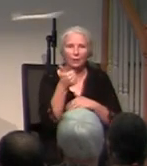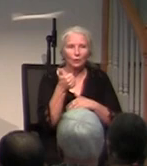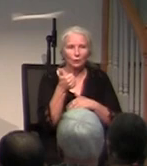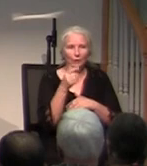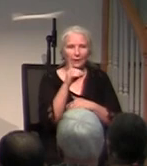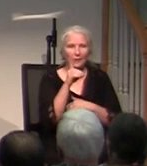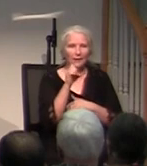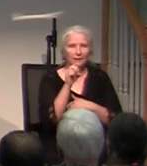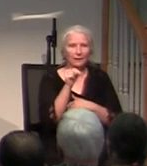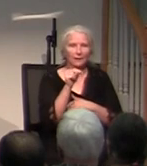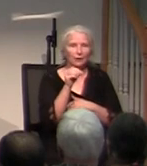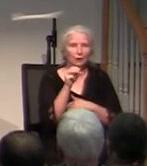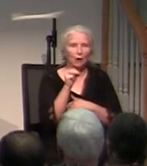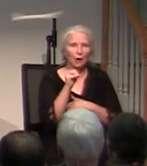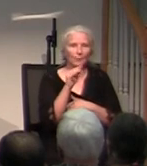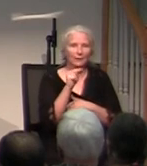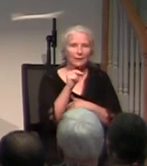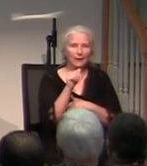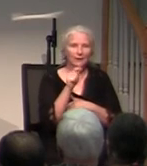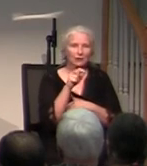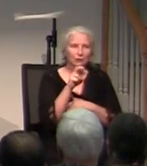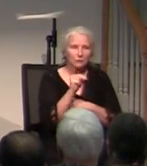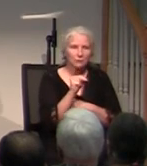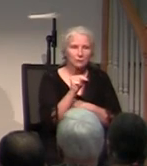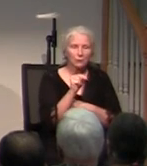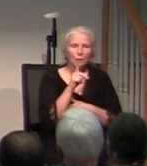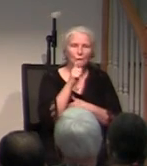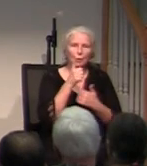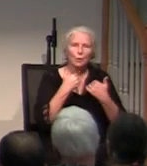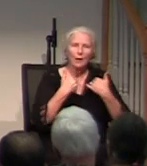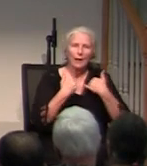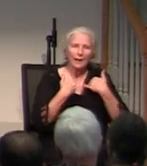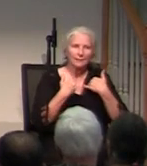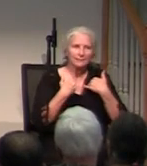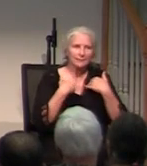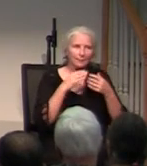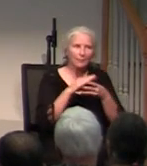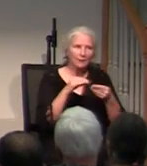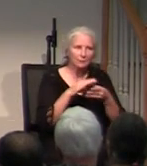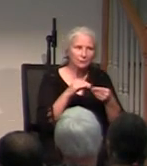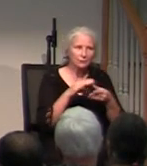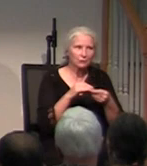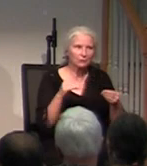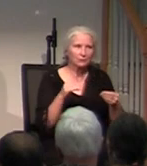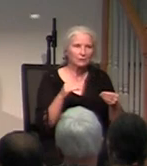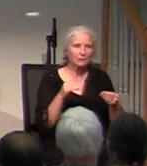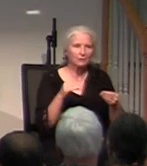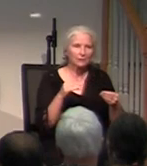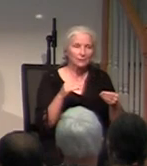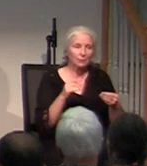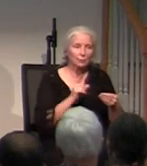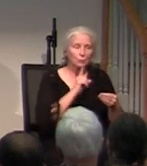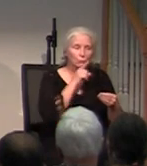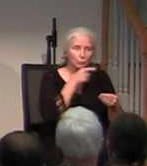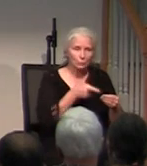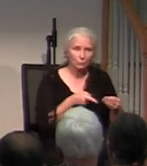denomination? Who has a message that is true?